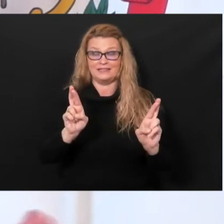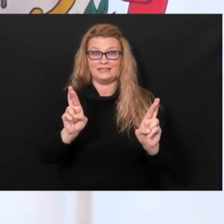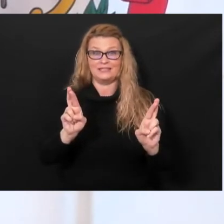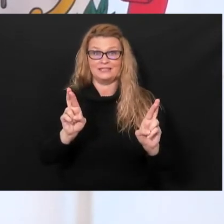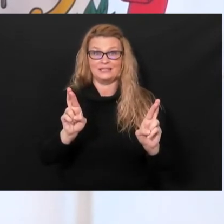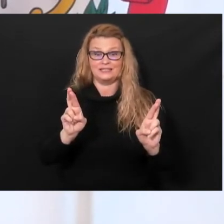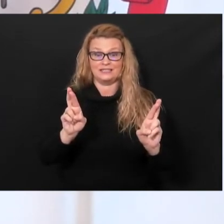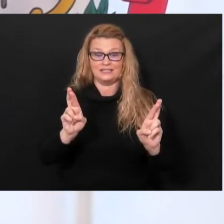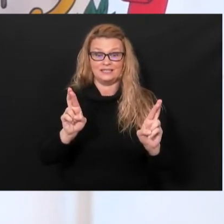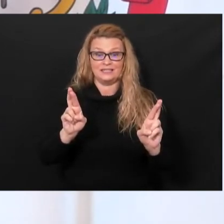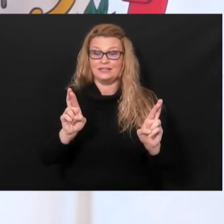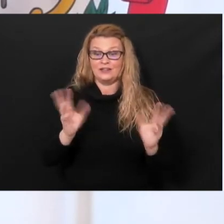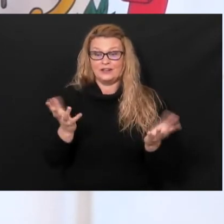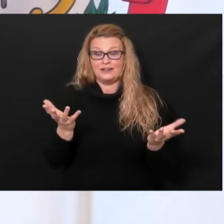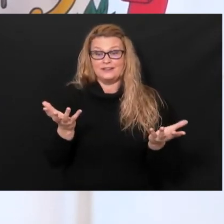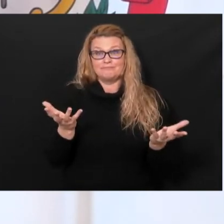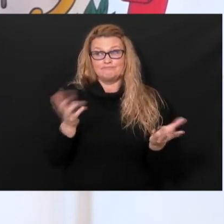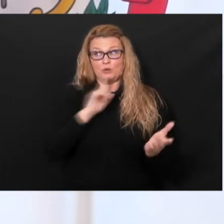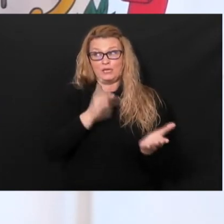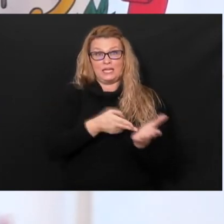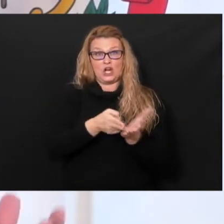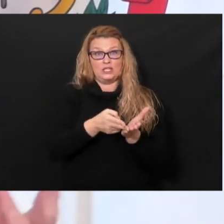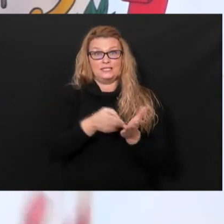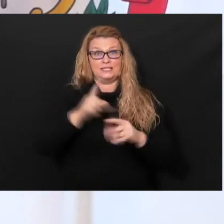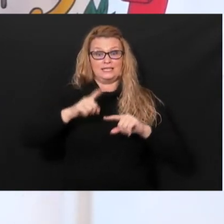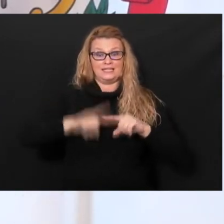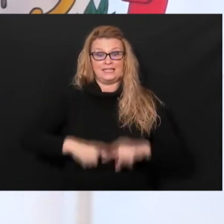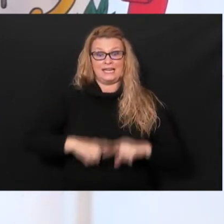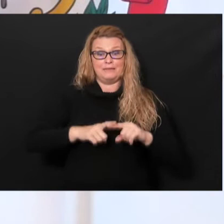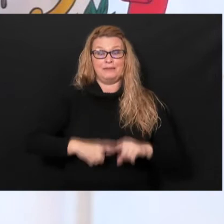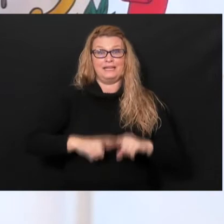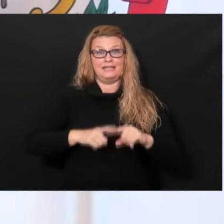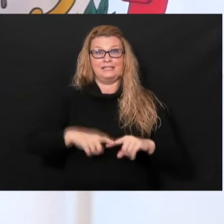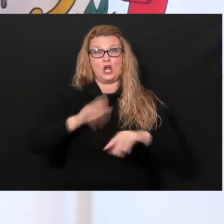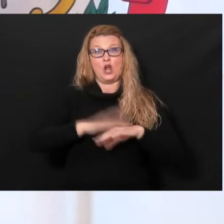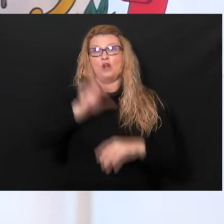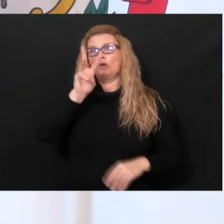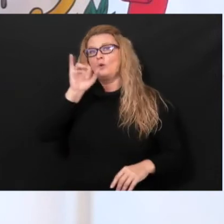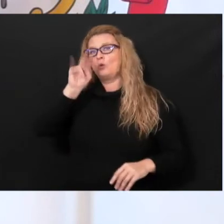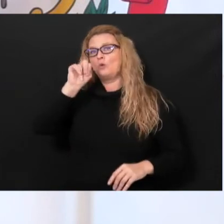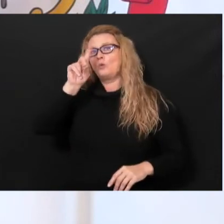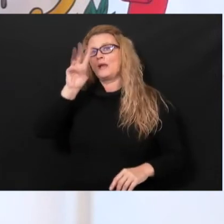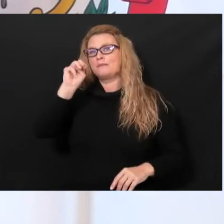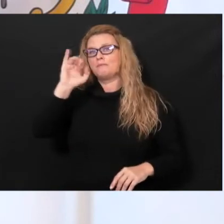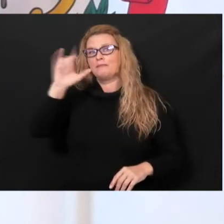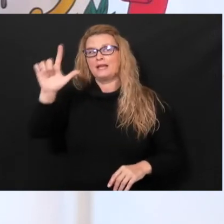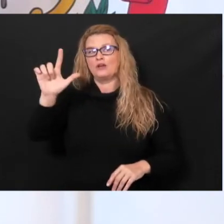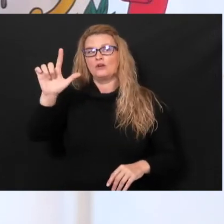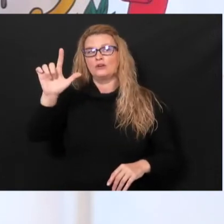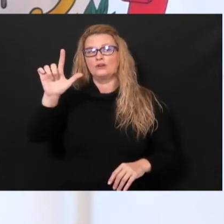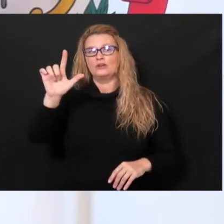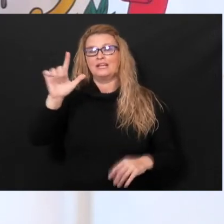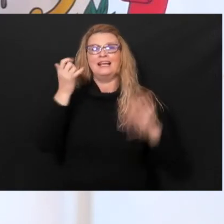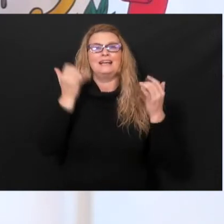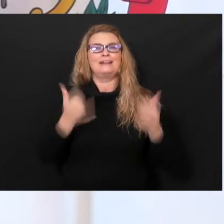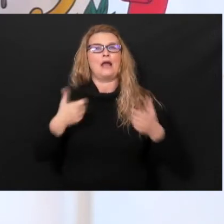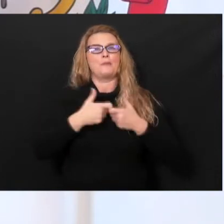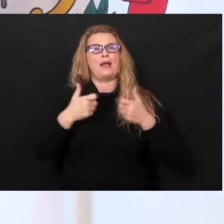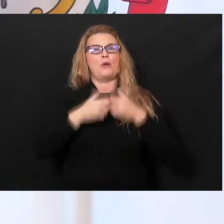tell you the honest truth, they depended on a windmill, did they not? And really and truly now the power's out